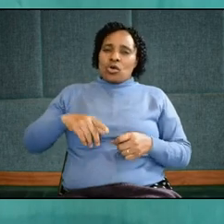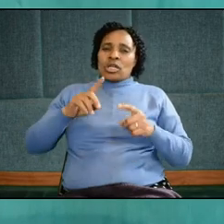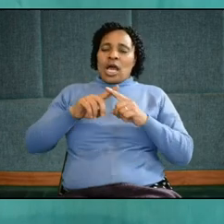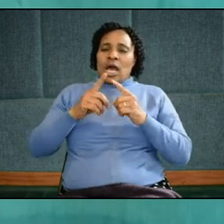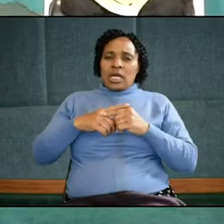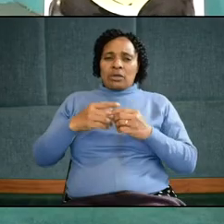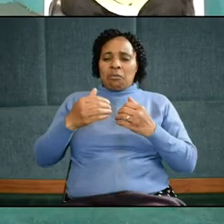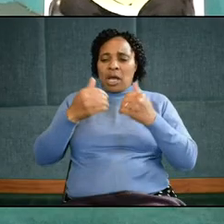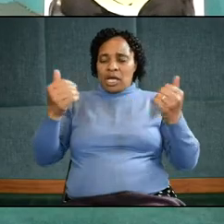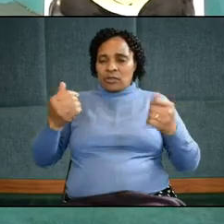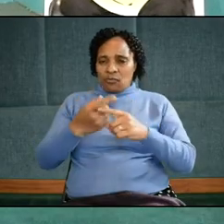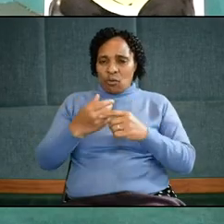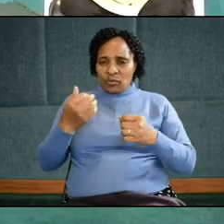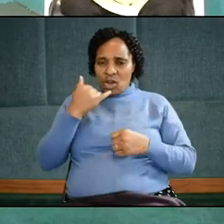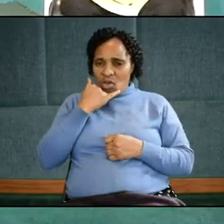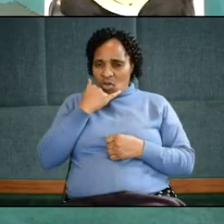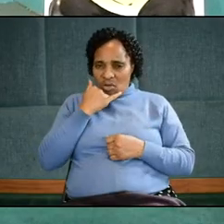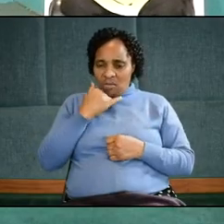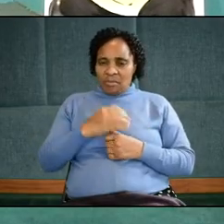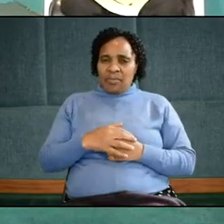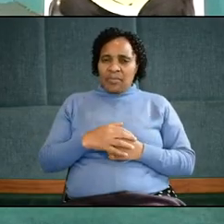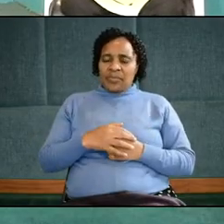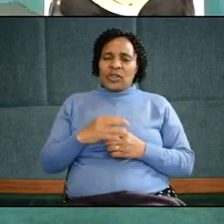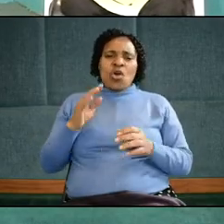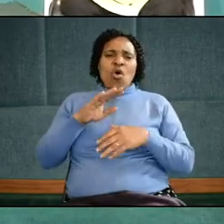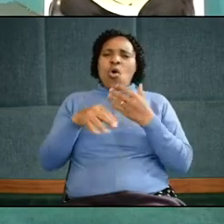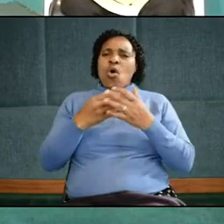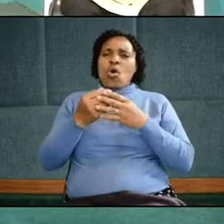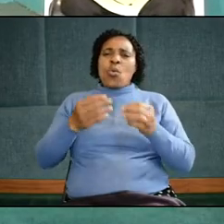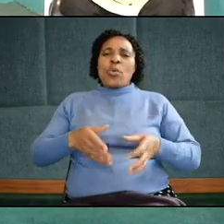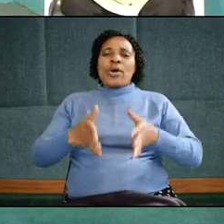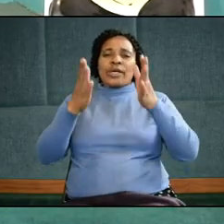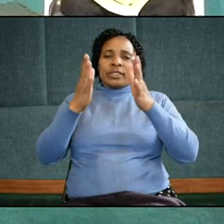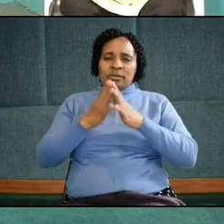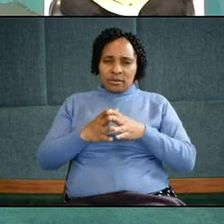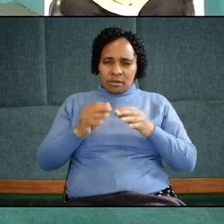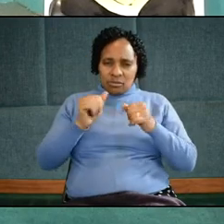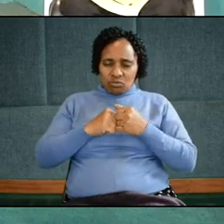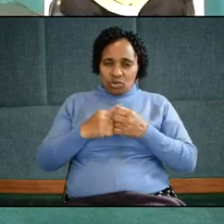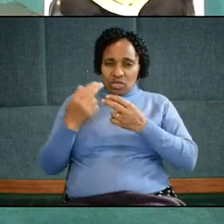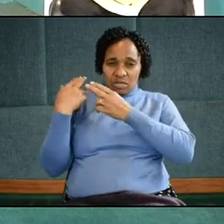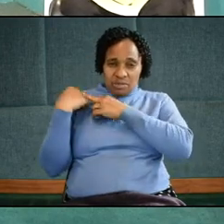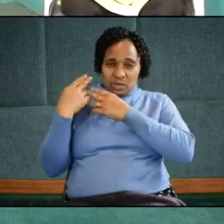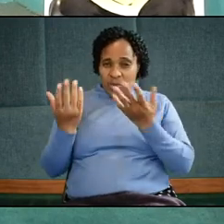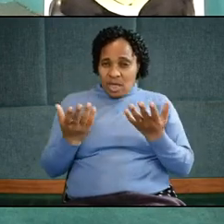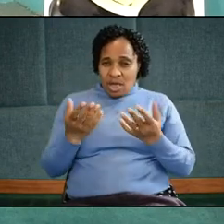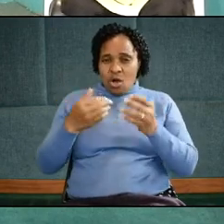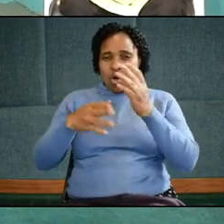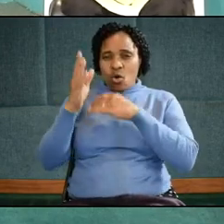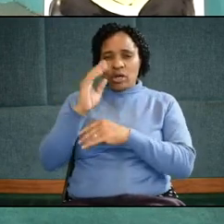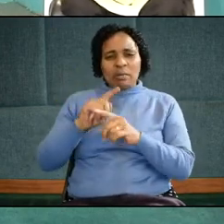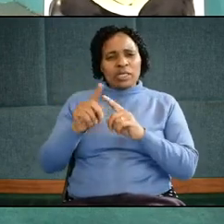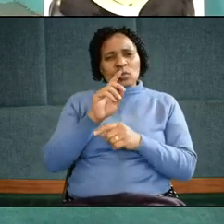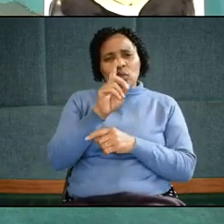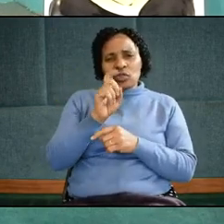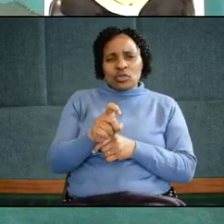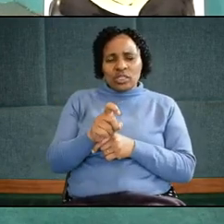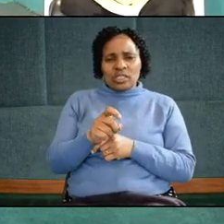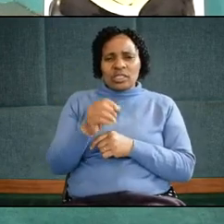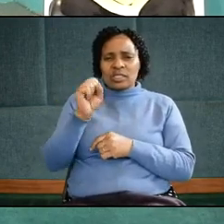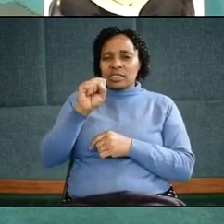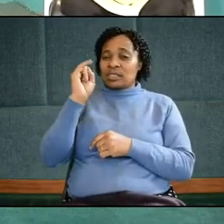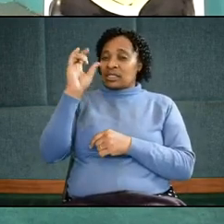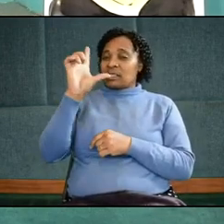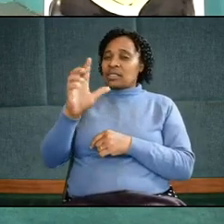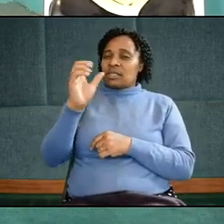evil. Mm. In all of our ways, we need to rely on God. Now, question to you, Silas, because you